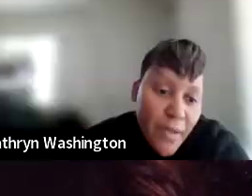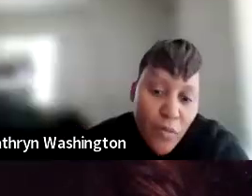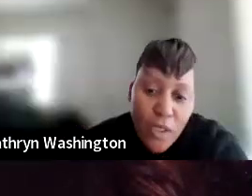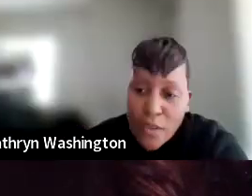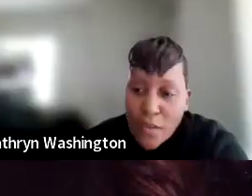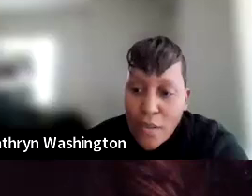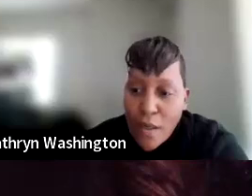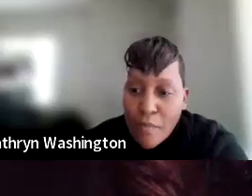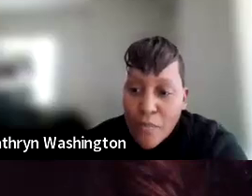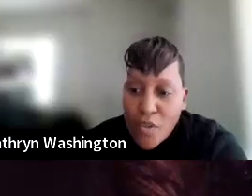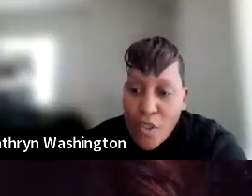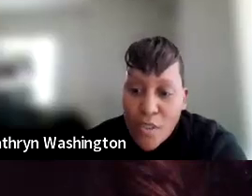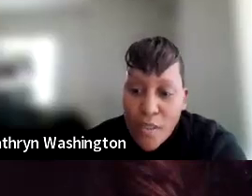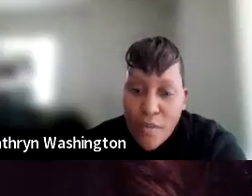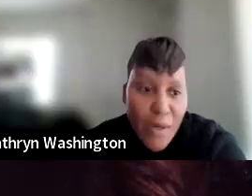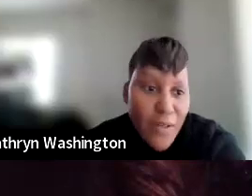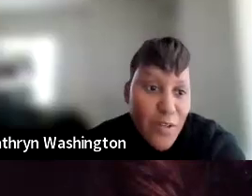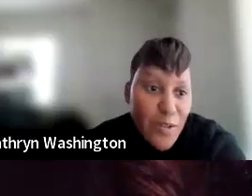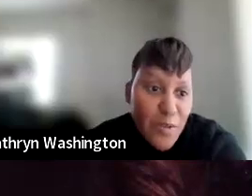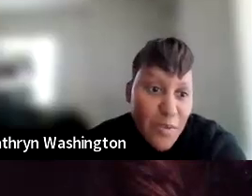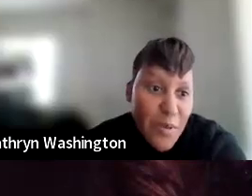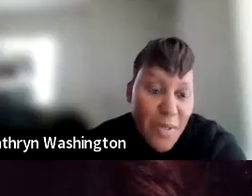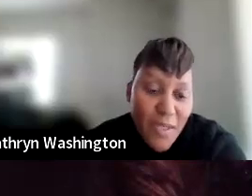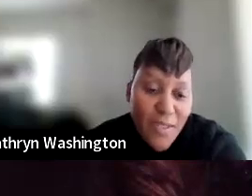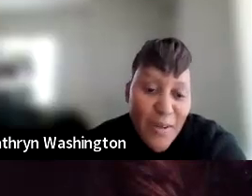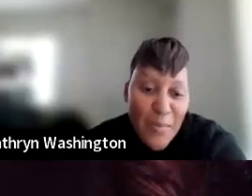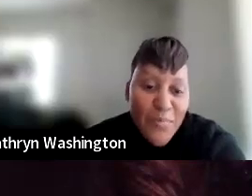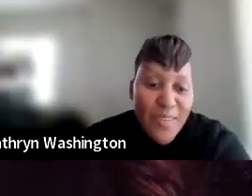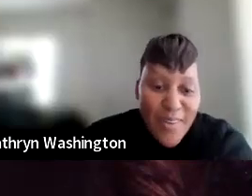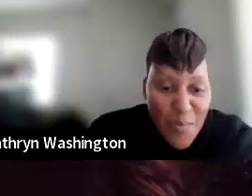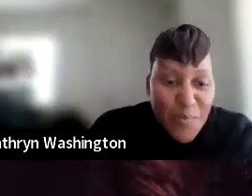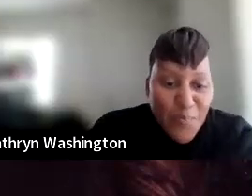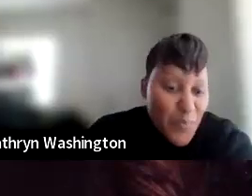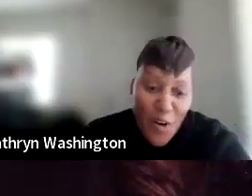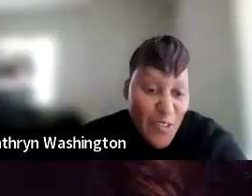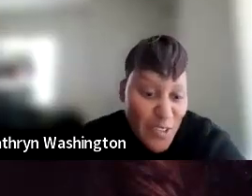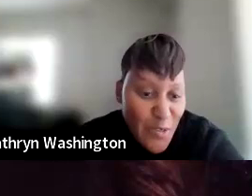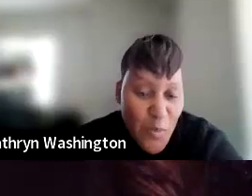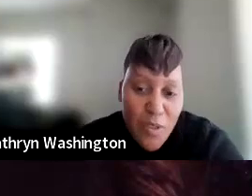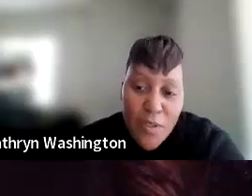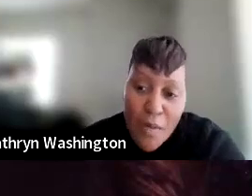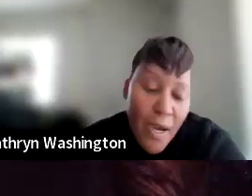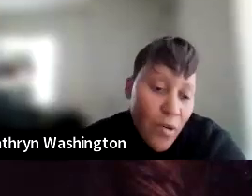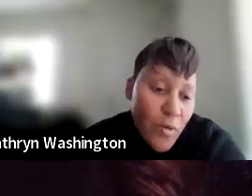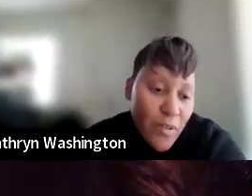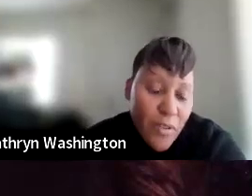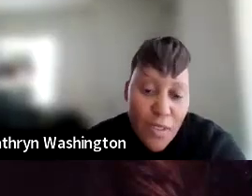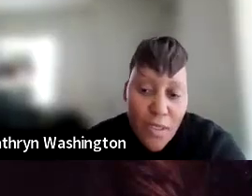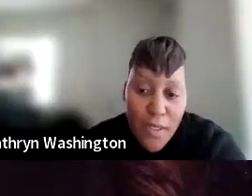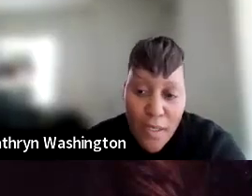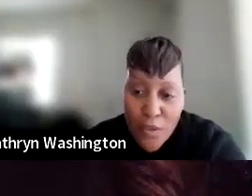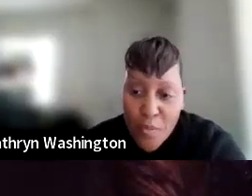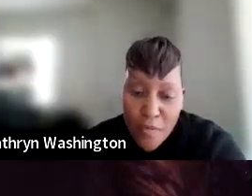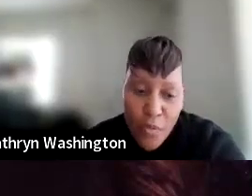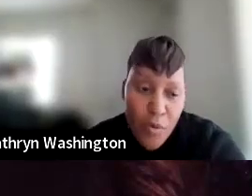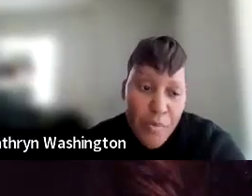Good morning, I'm Catherine Washington. Just like my other two subcommittee partners, if you will, I agree with